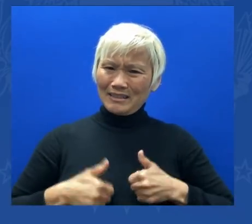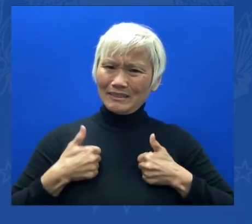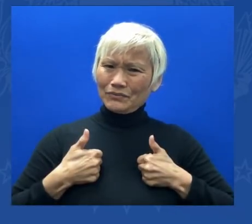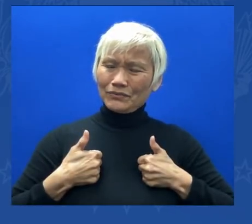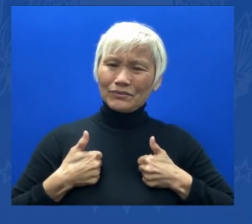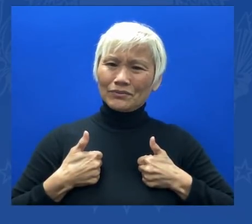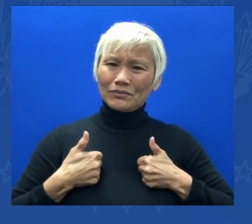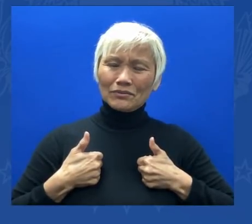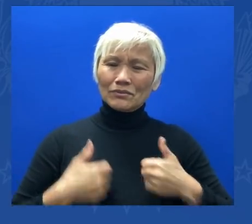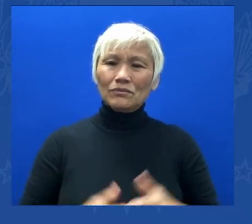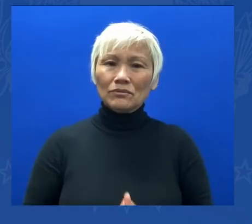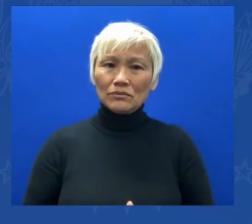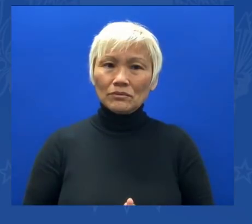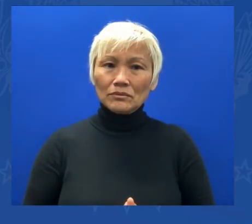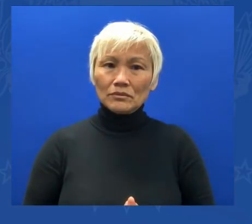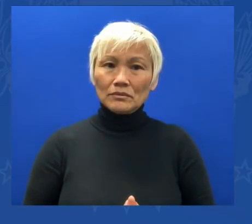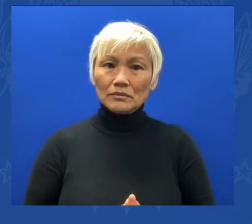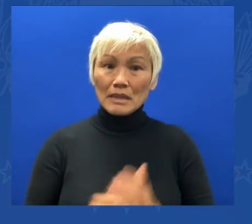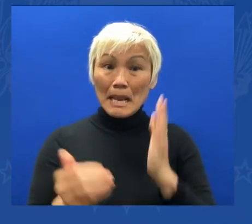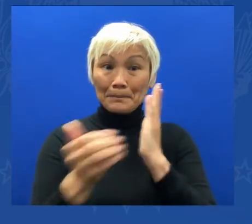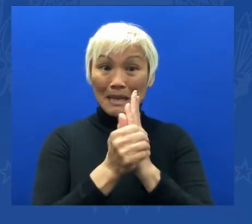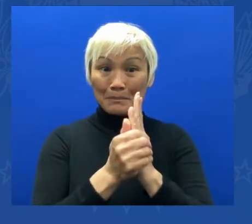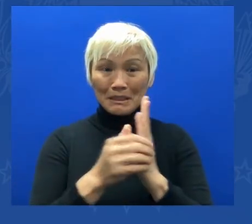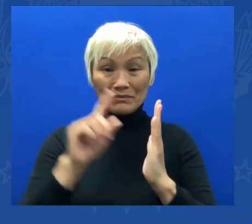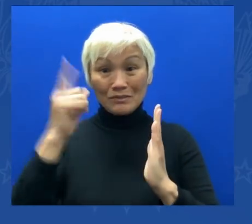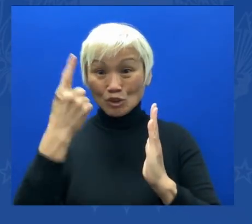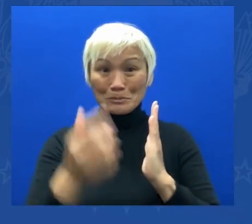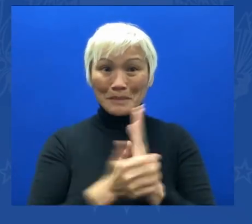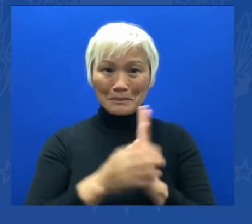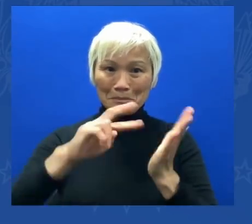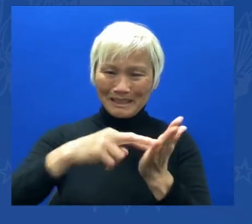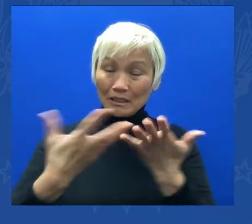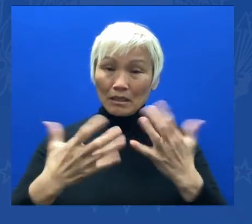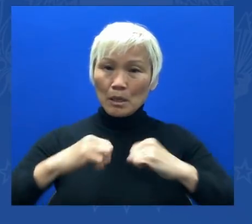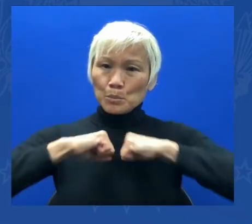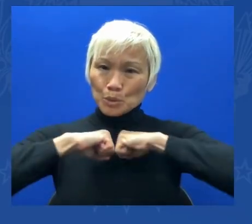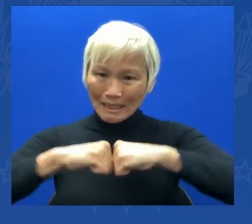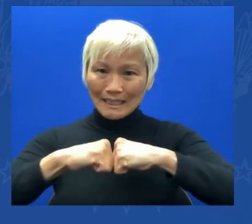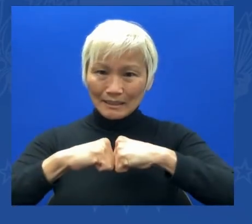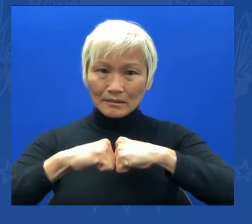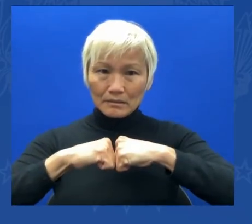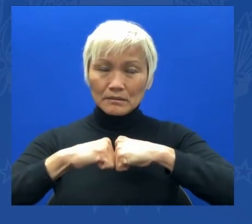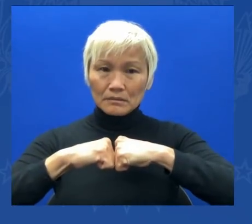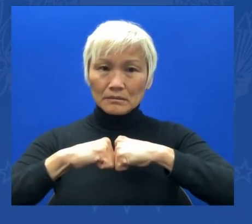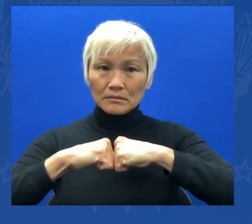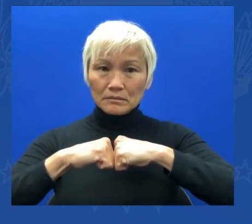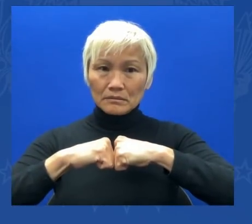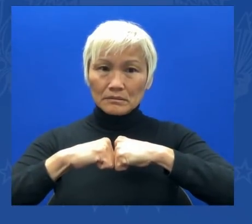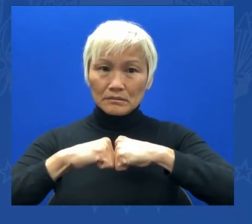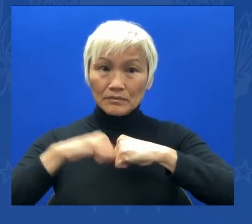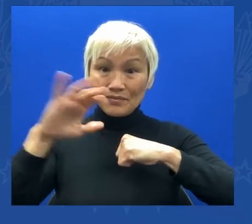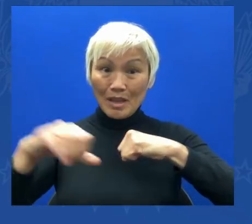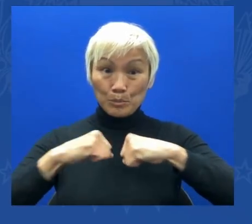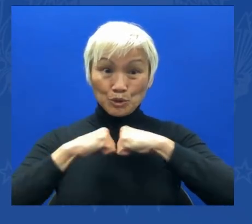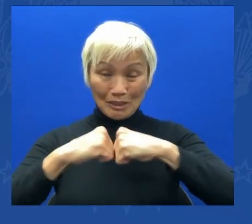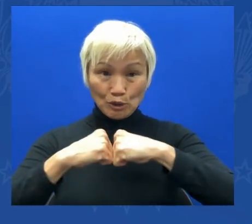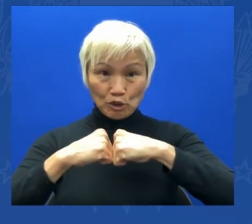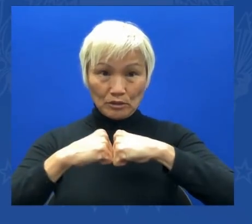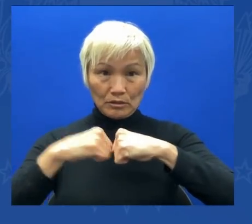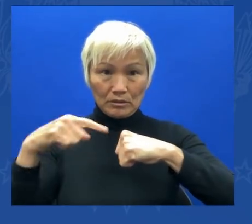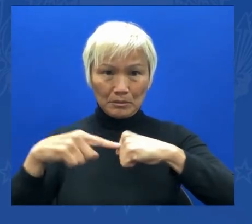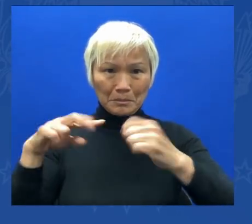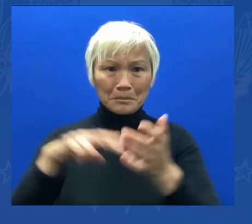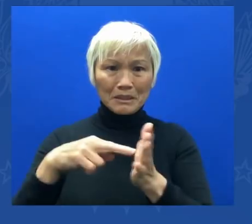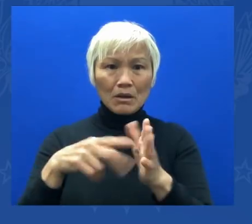protection, but with it comes, as many of you know, a very heavy obligation to seek the truth as best